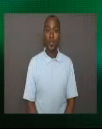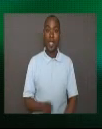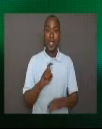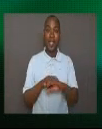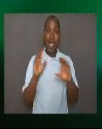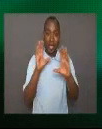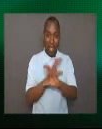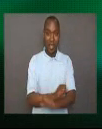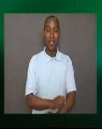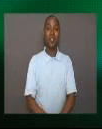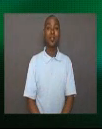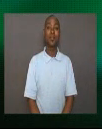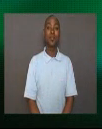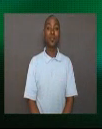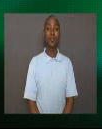Time's up.